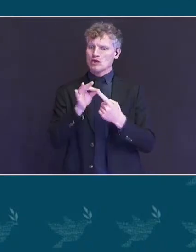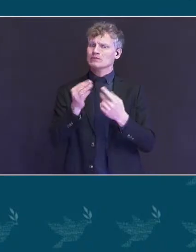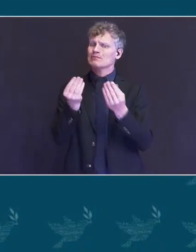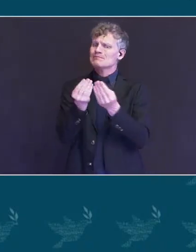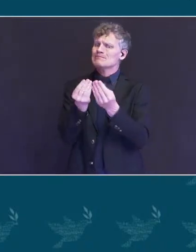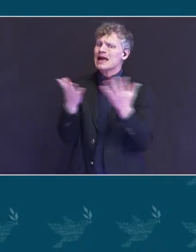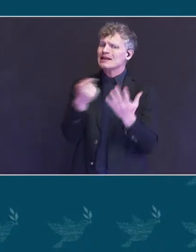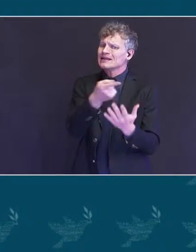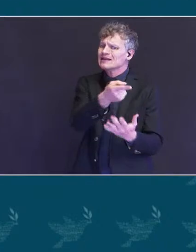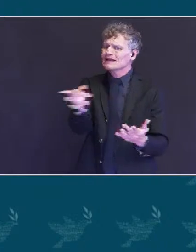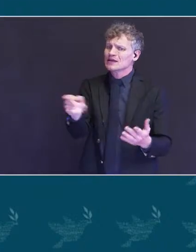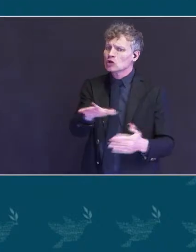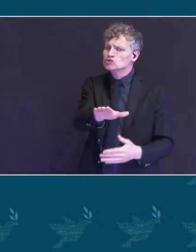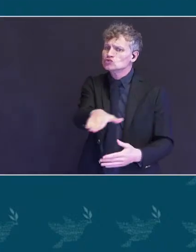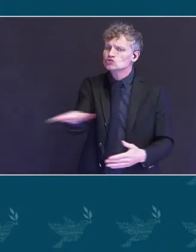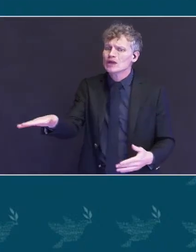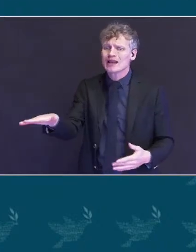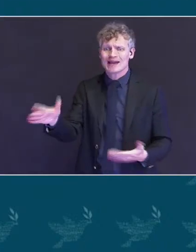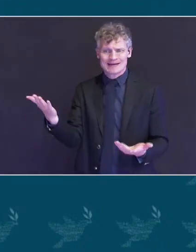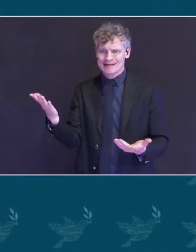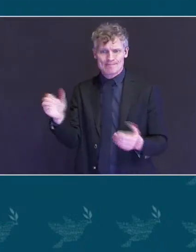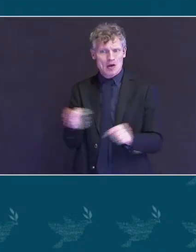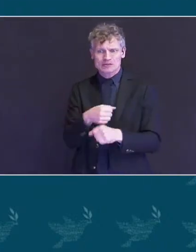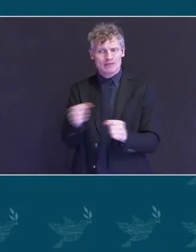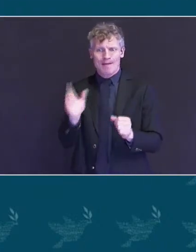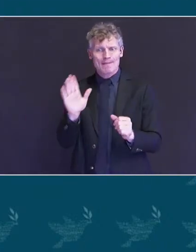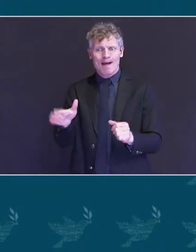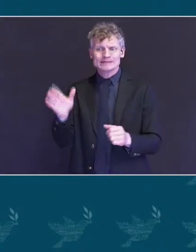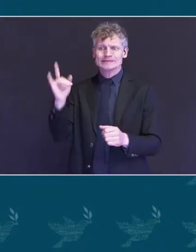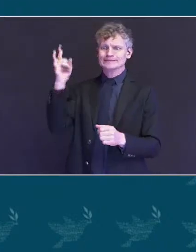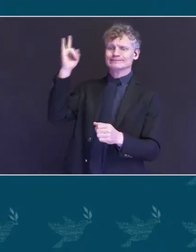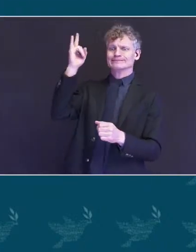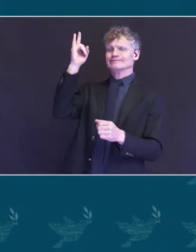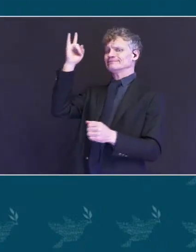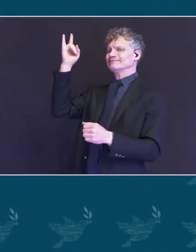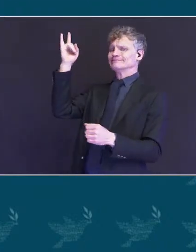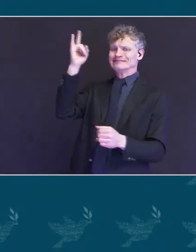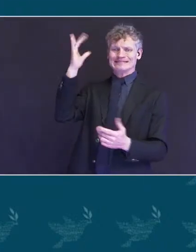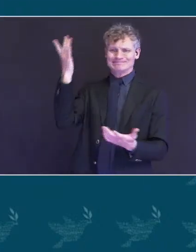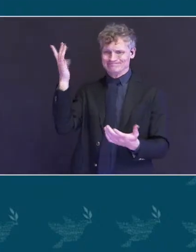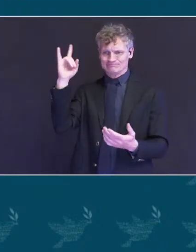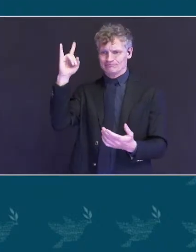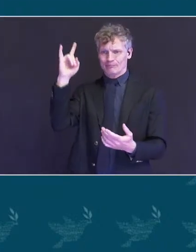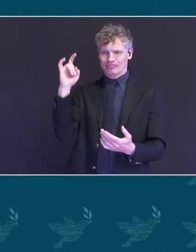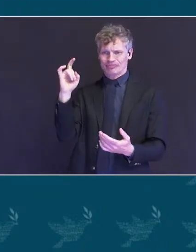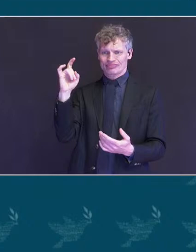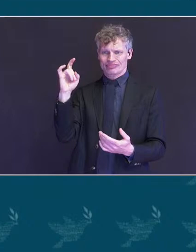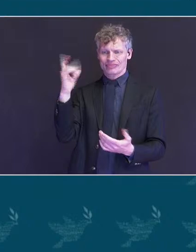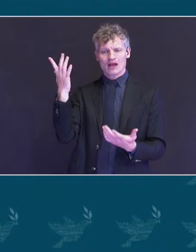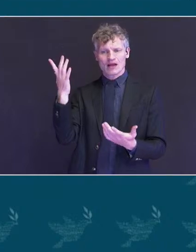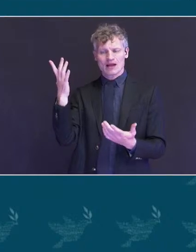if books are offline due to a lack of connectivity.